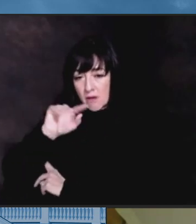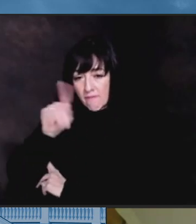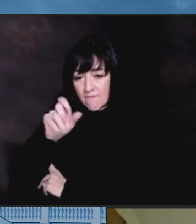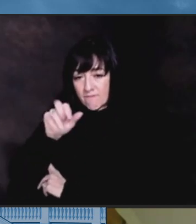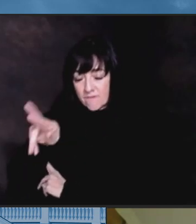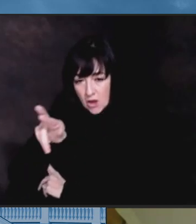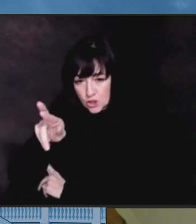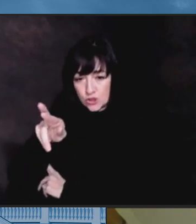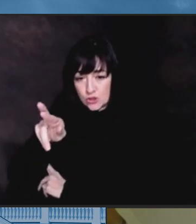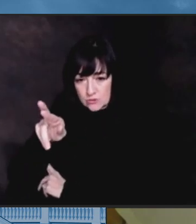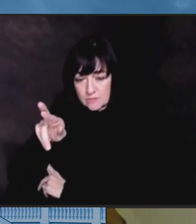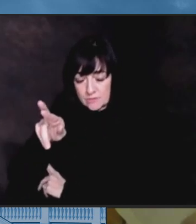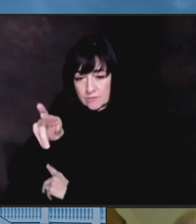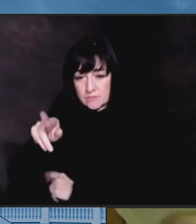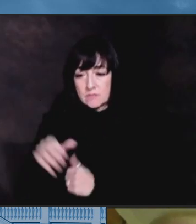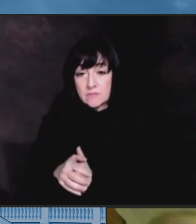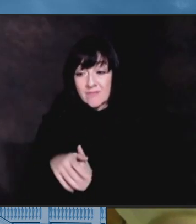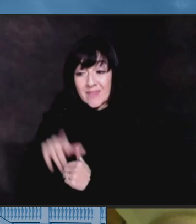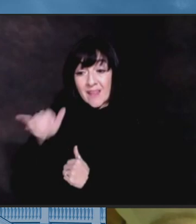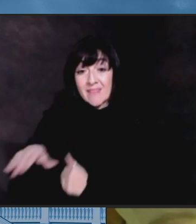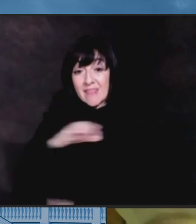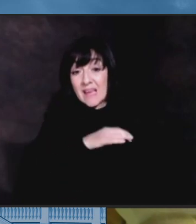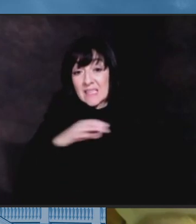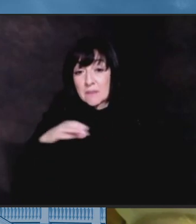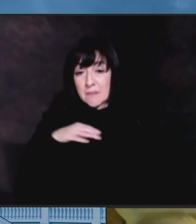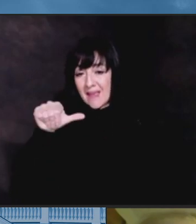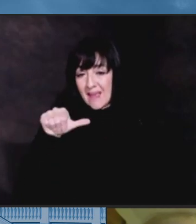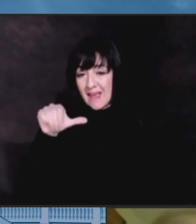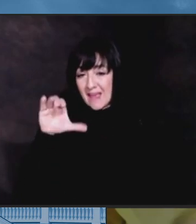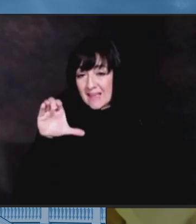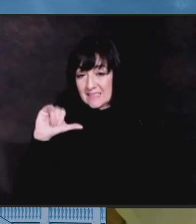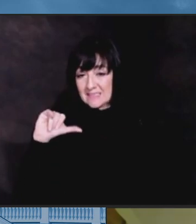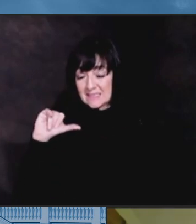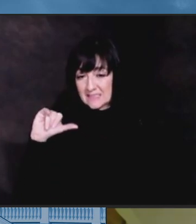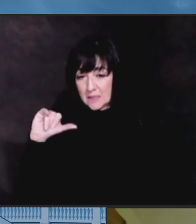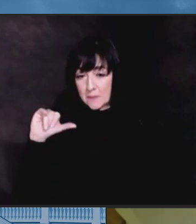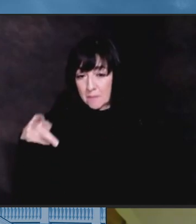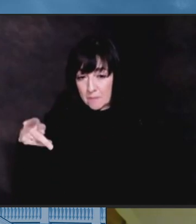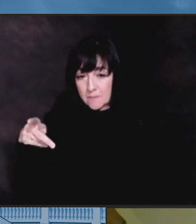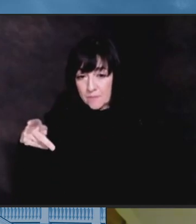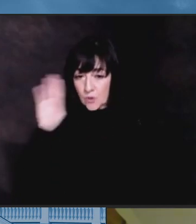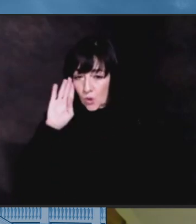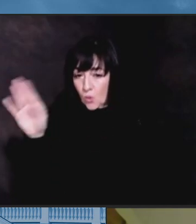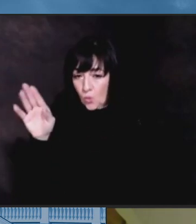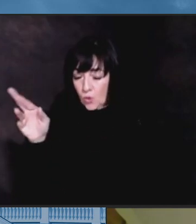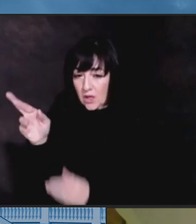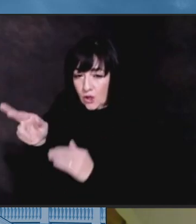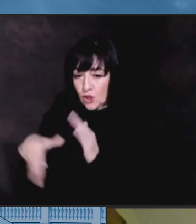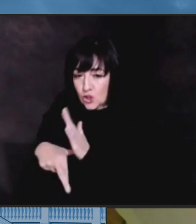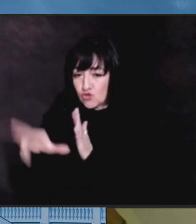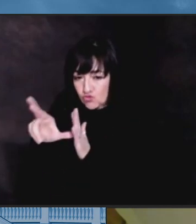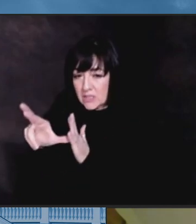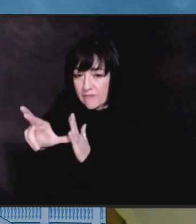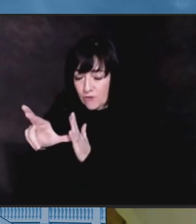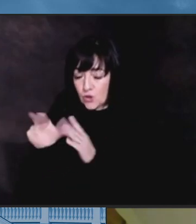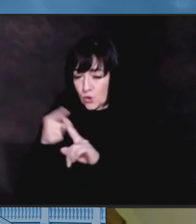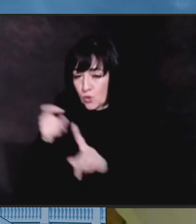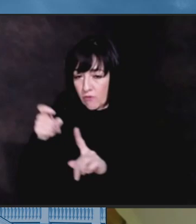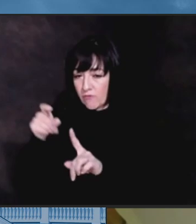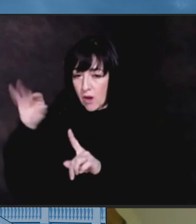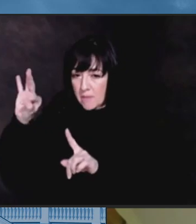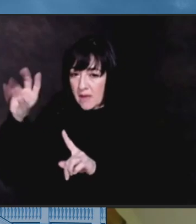the committee that we refer to as ACIP will be reviewing what comes out of FDA. So we